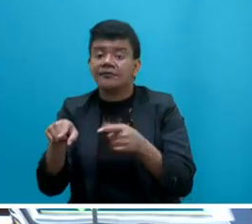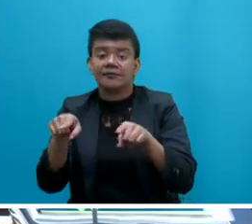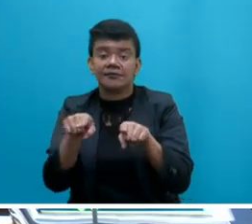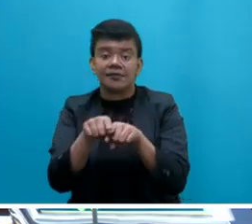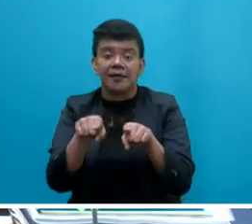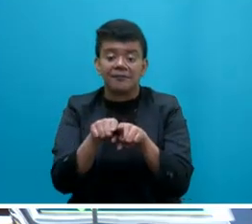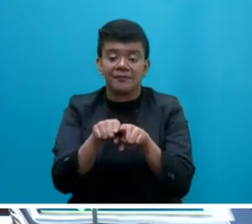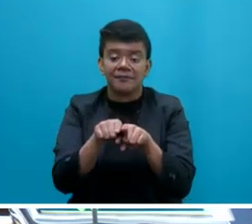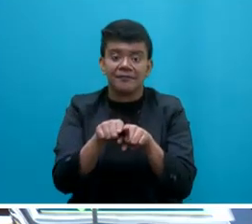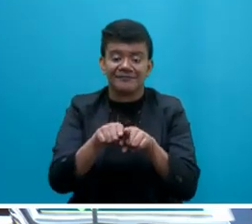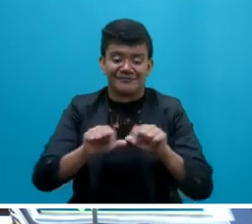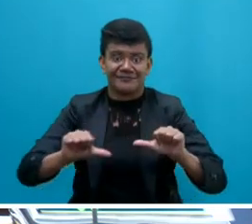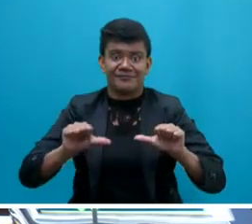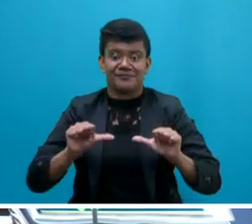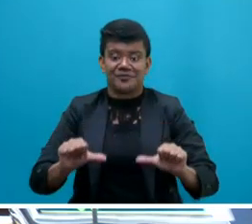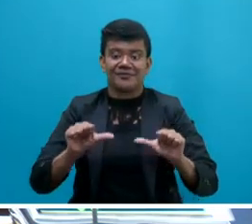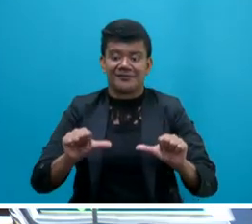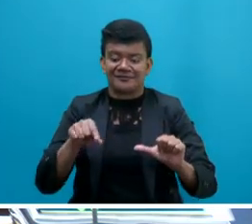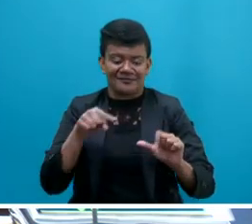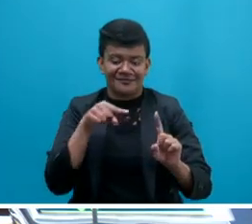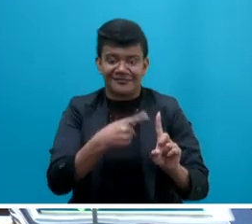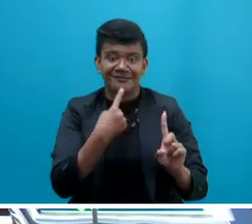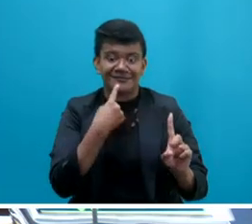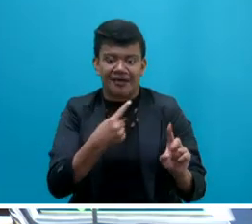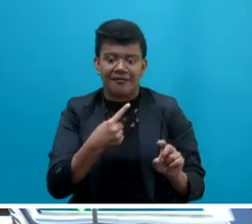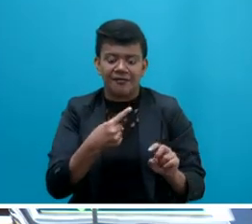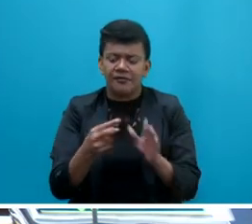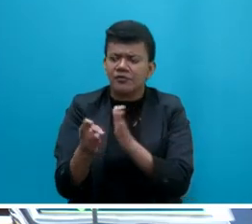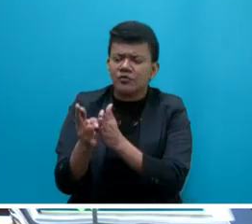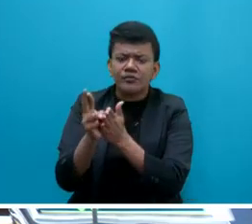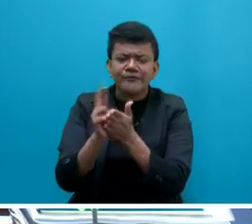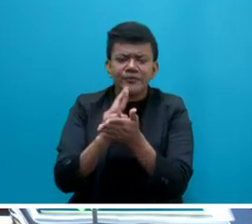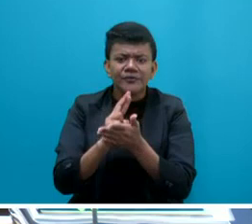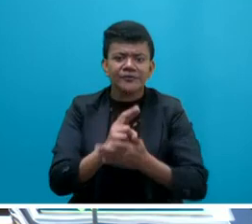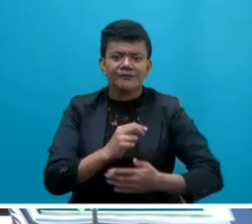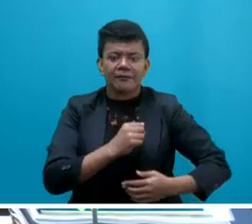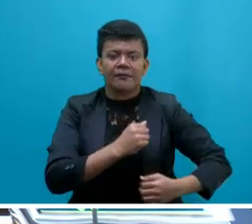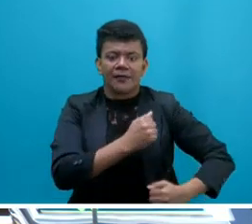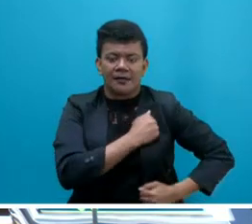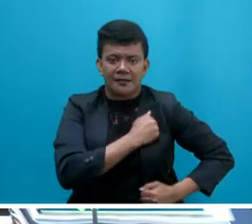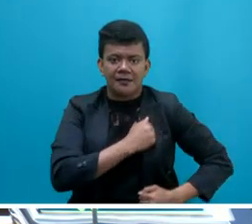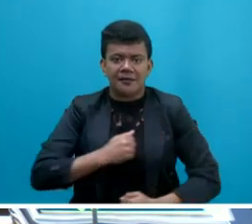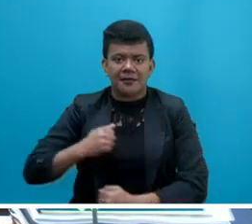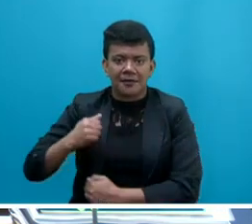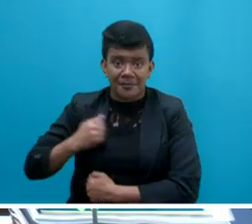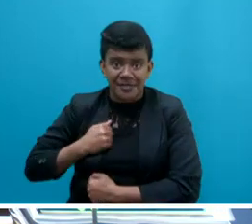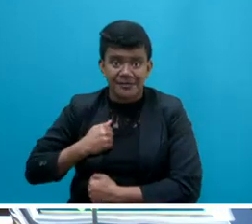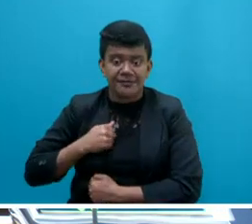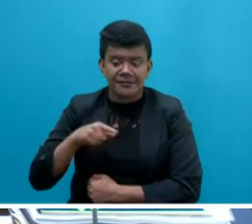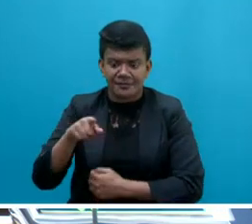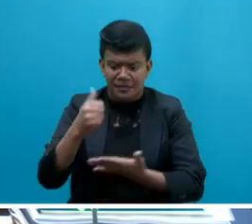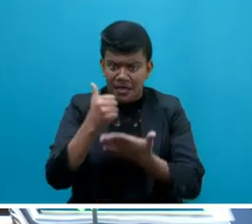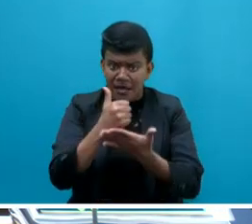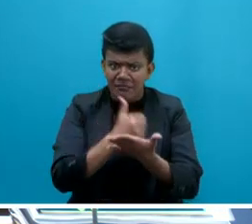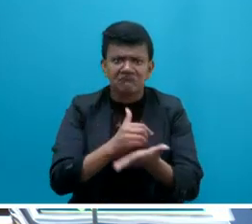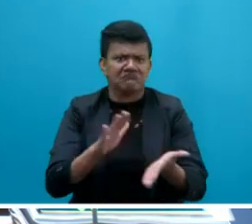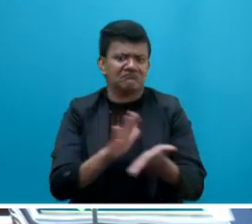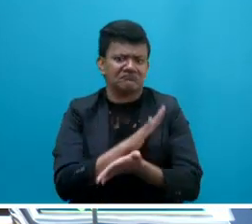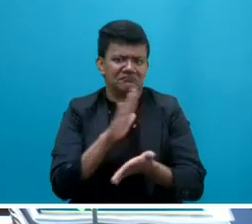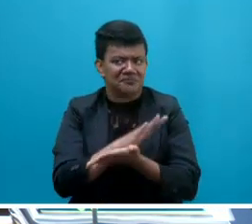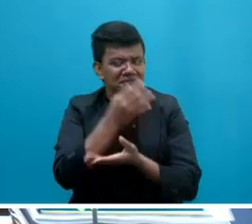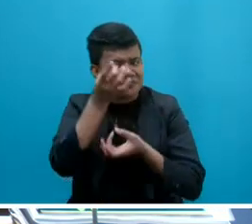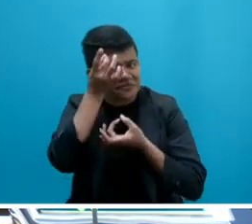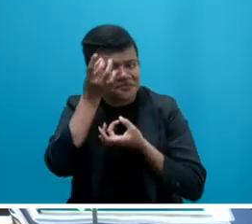His Excellency with regards to the review of Republic Fiji Military Forces Act 1949, I am pleased to inform this August House